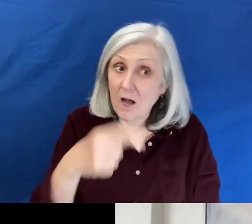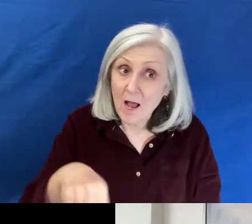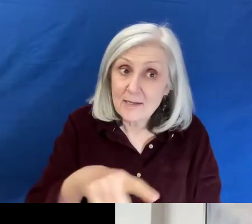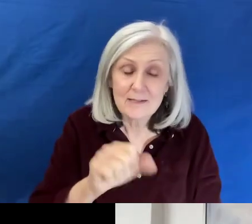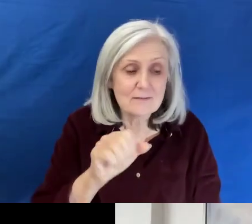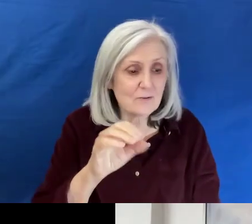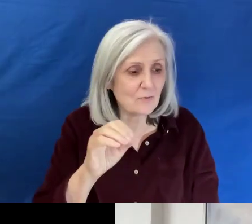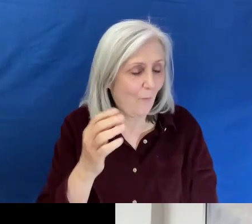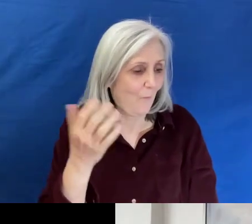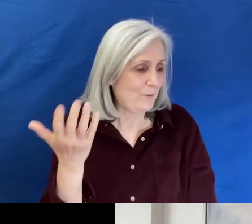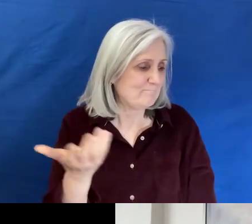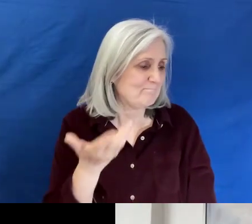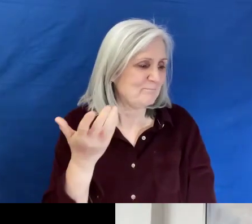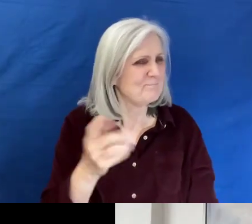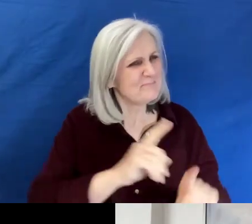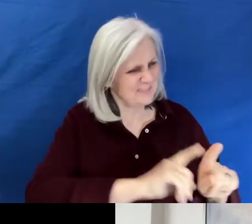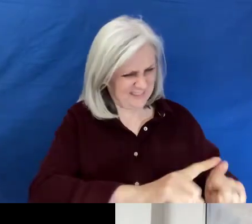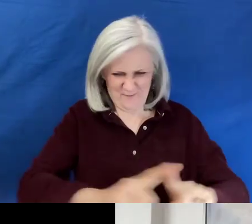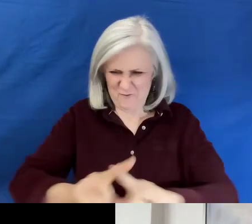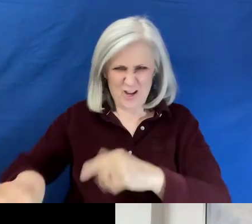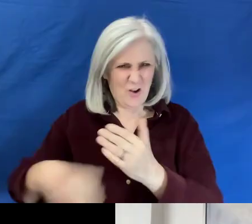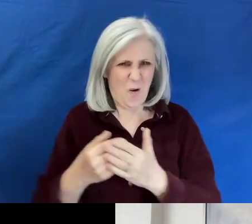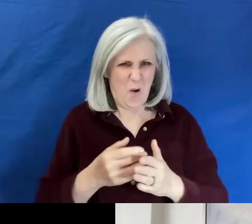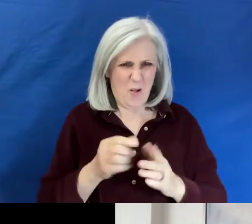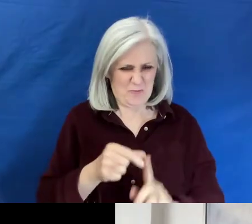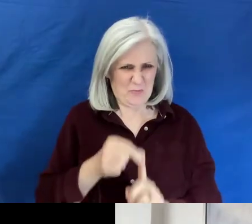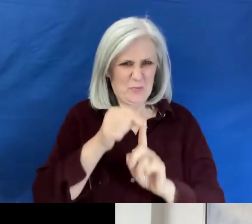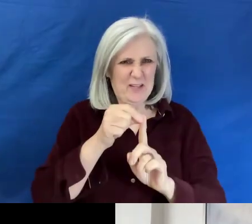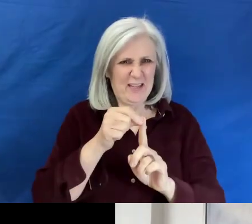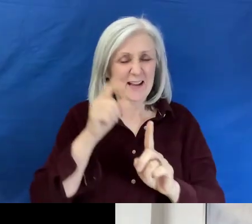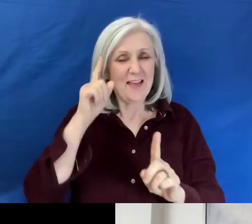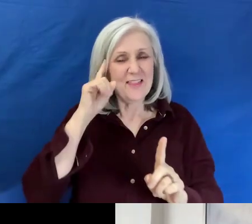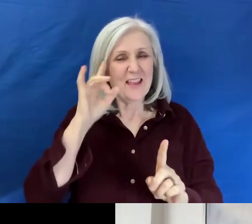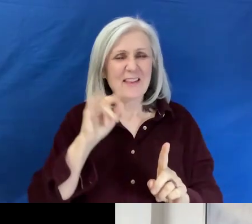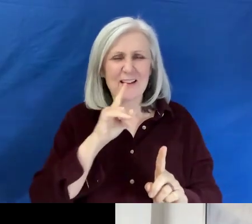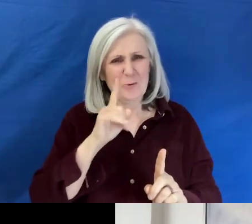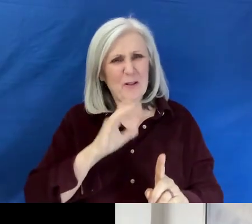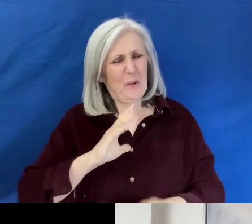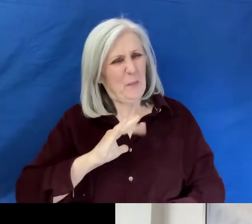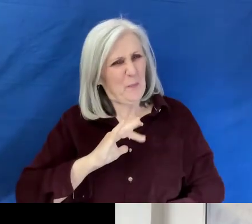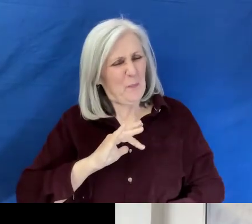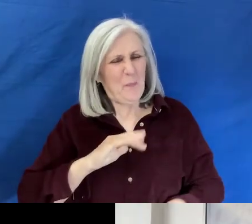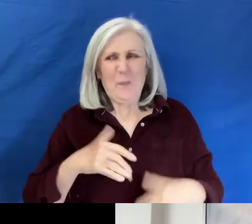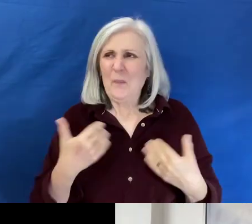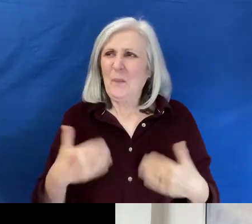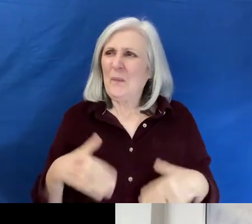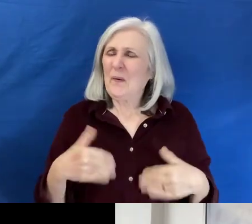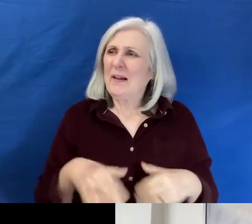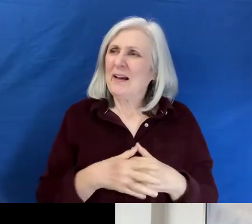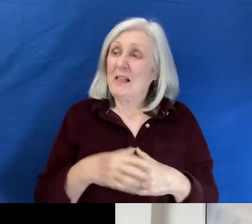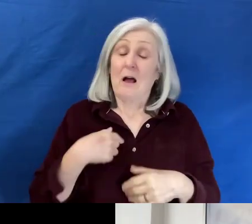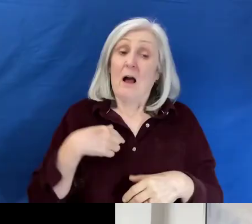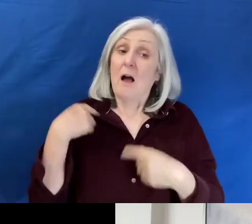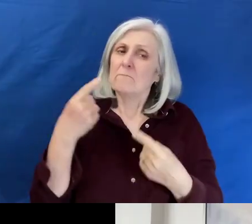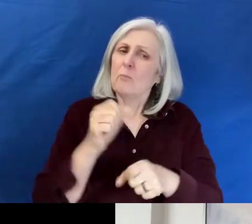so different from each other, which I find so incredible. And being, I've worked